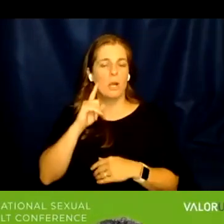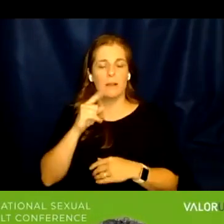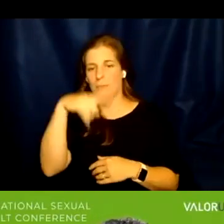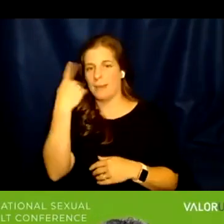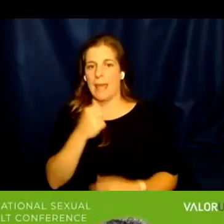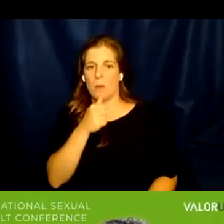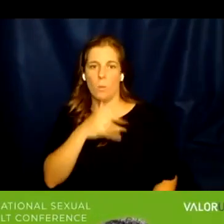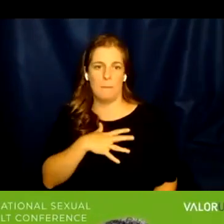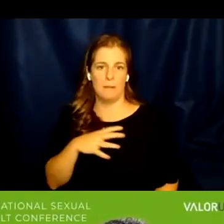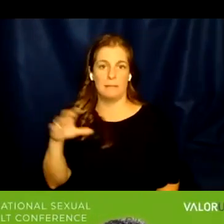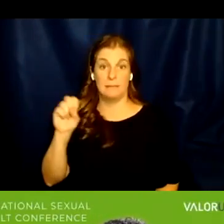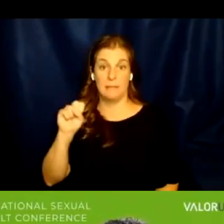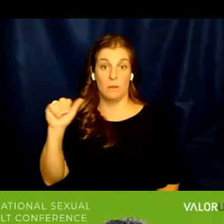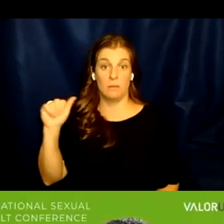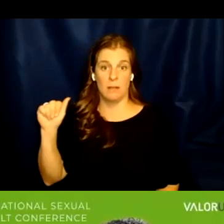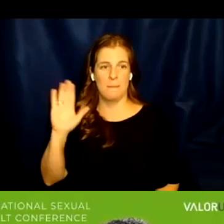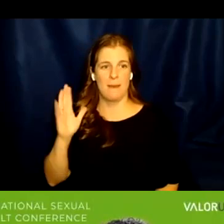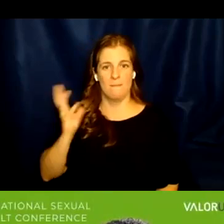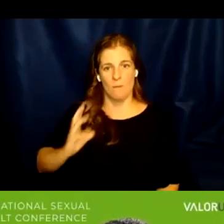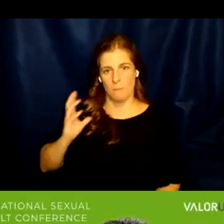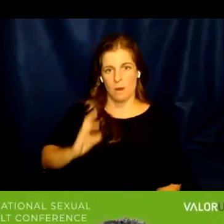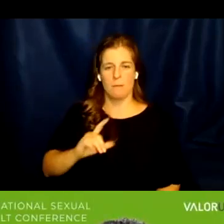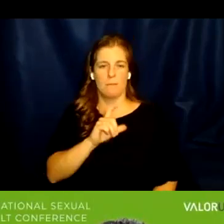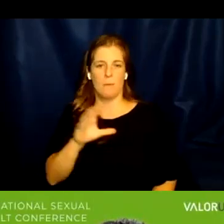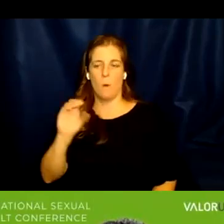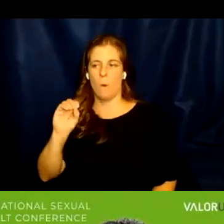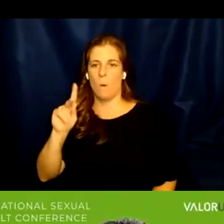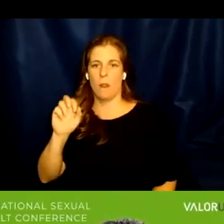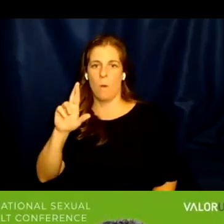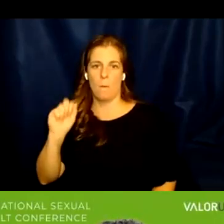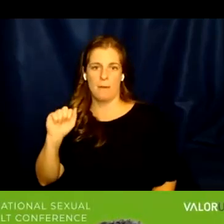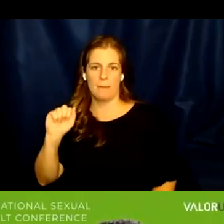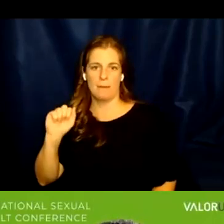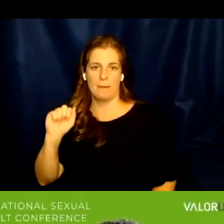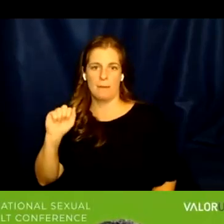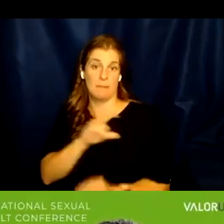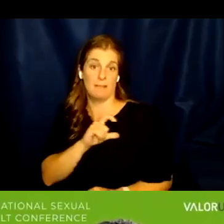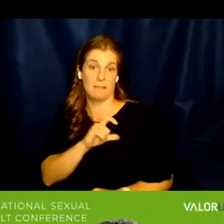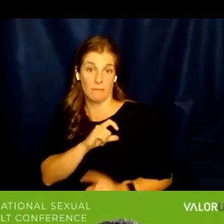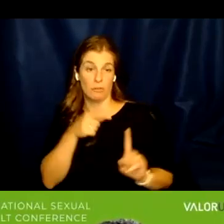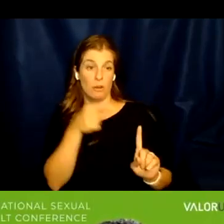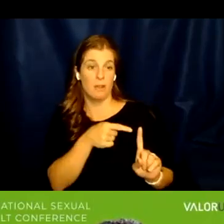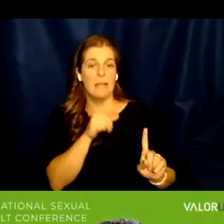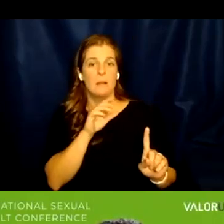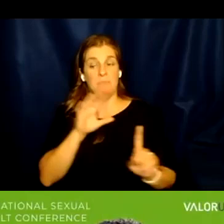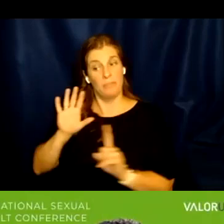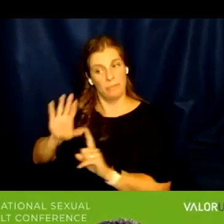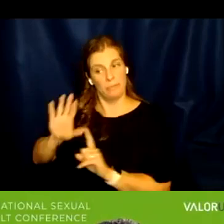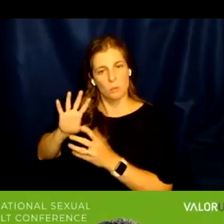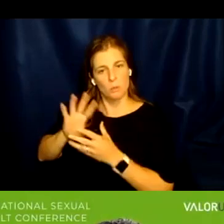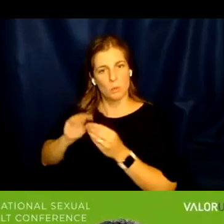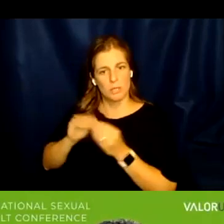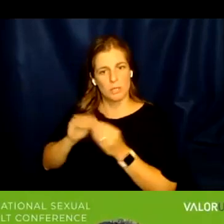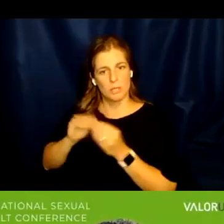assaulted by former Oklahoma City police officer Daniel Holtzclaw, whose stories were lifted up by